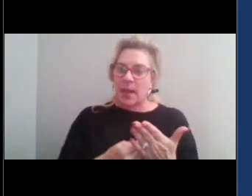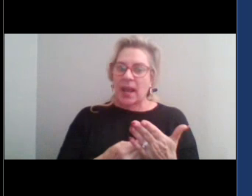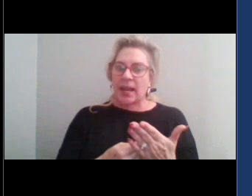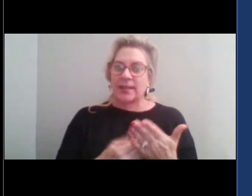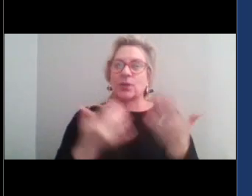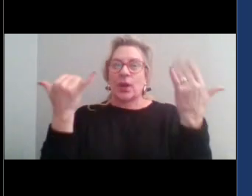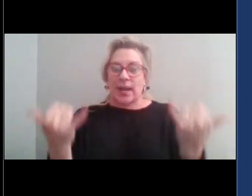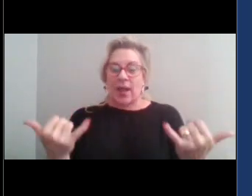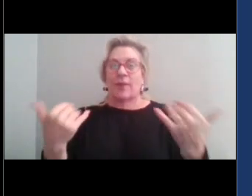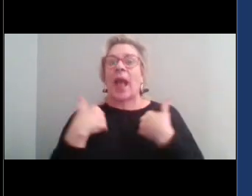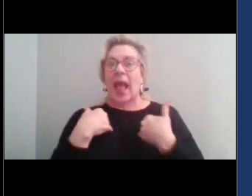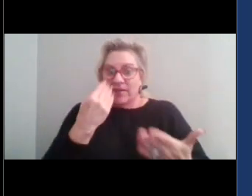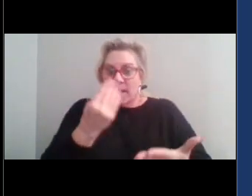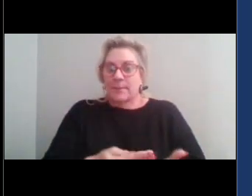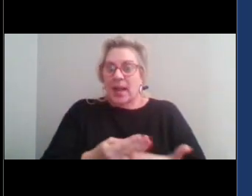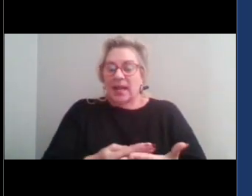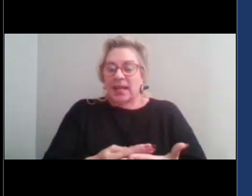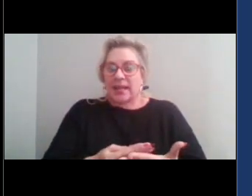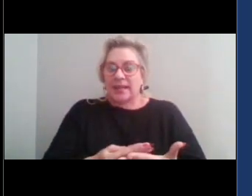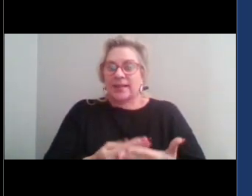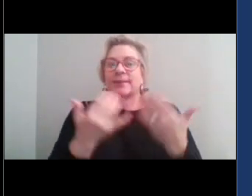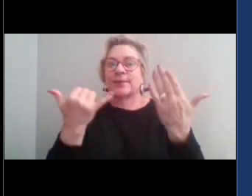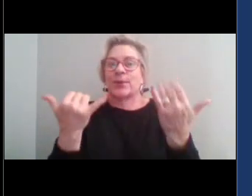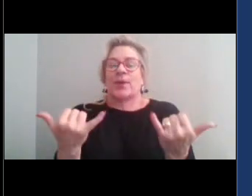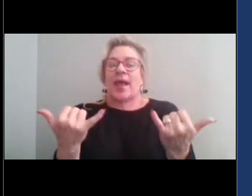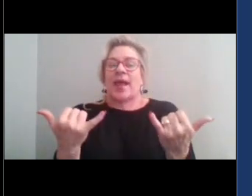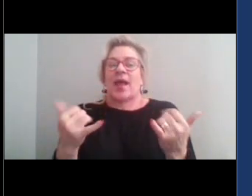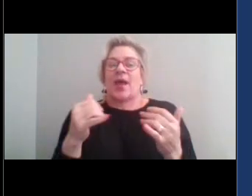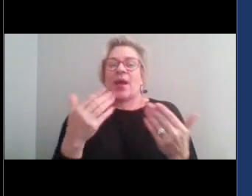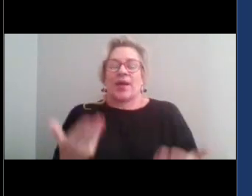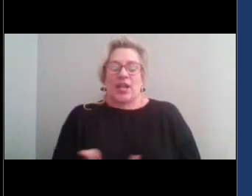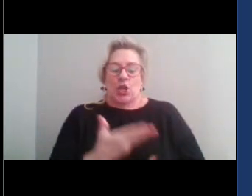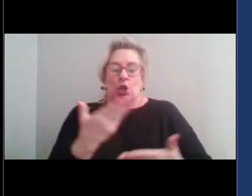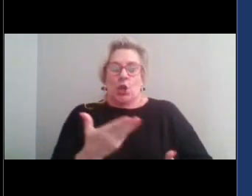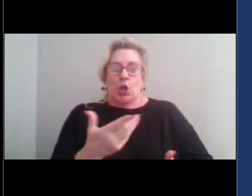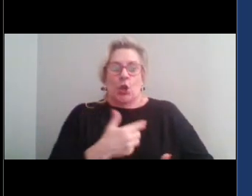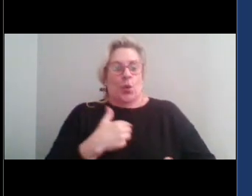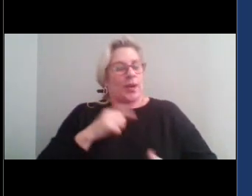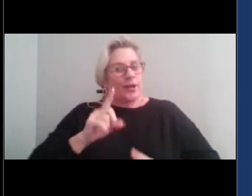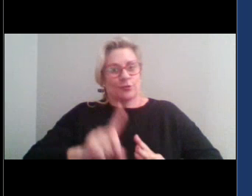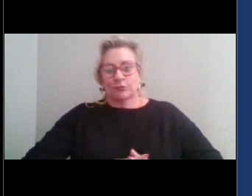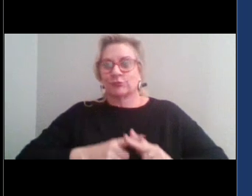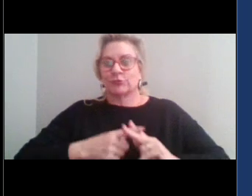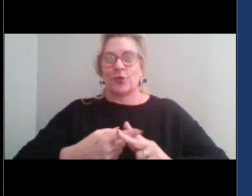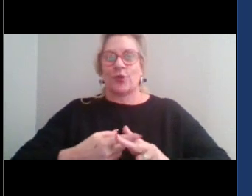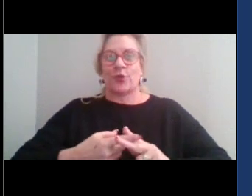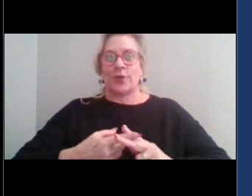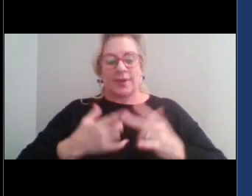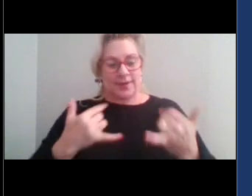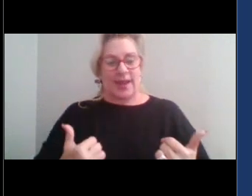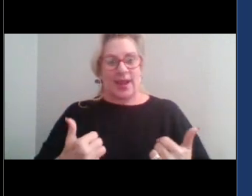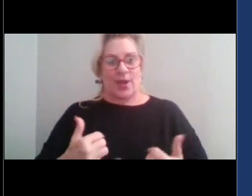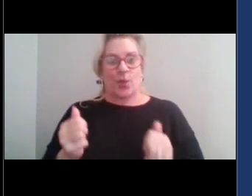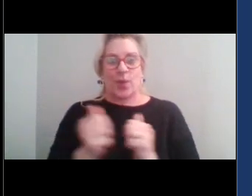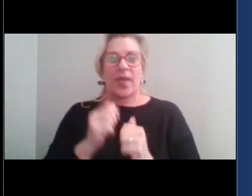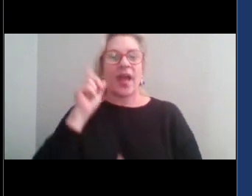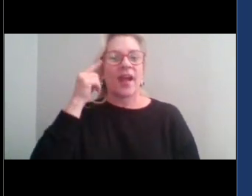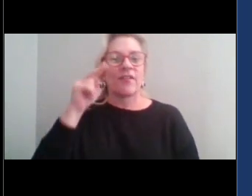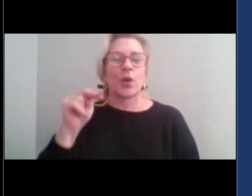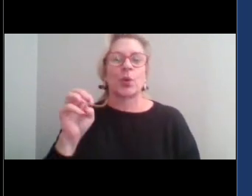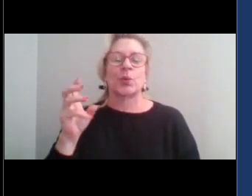They've done that. The state, we in state government, we have now stepped up as well as state legislature. Governor Newsom, we